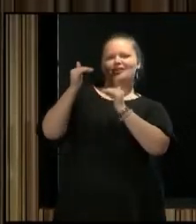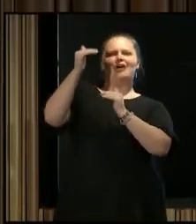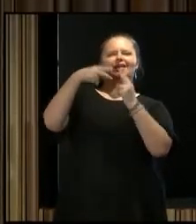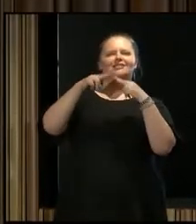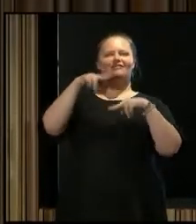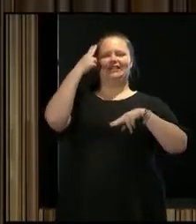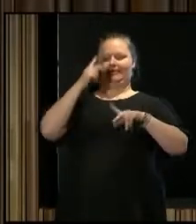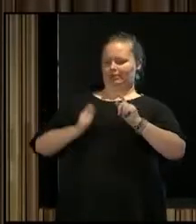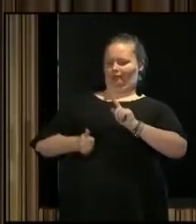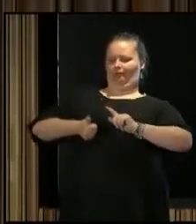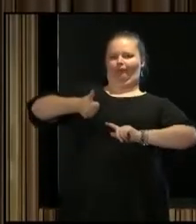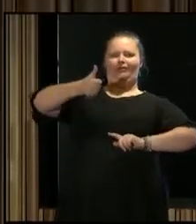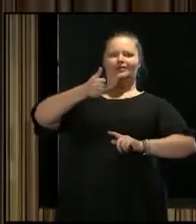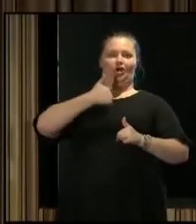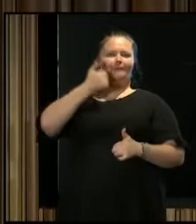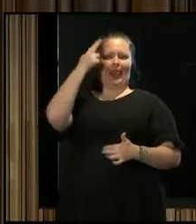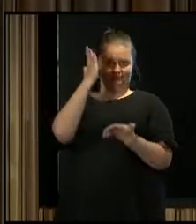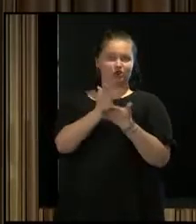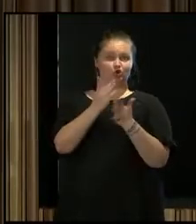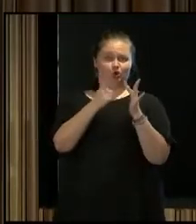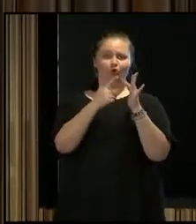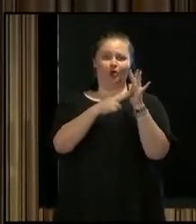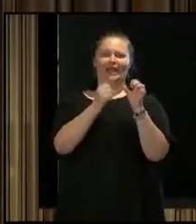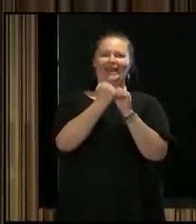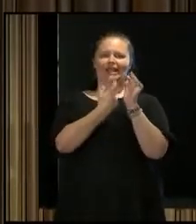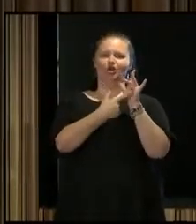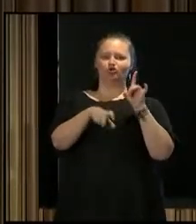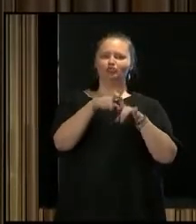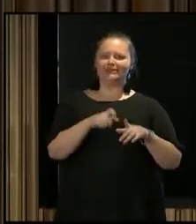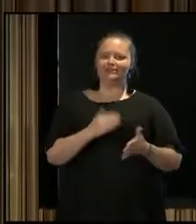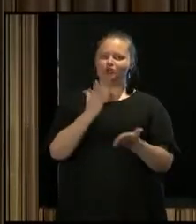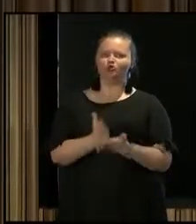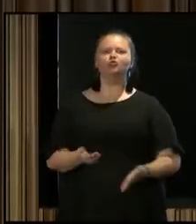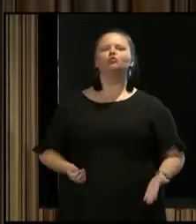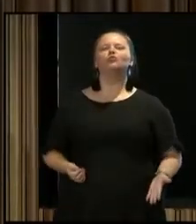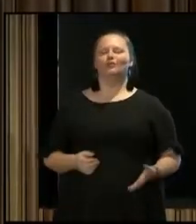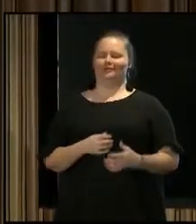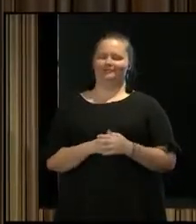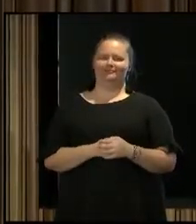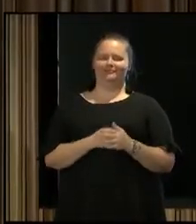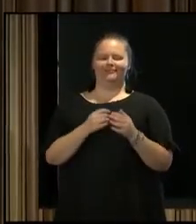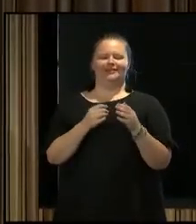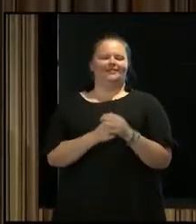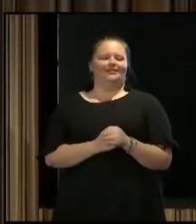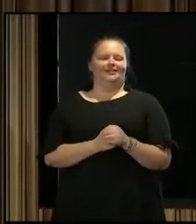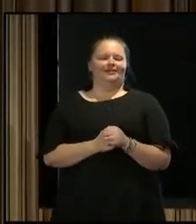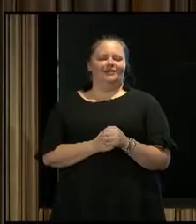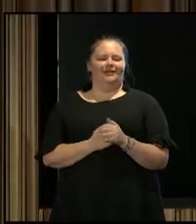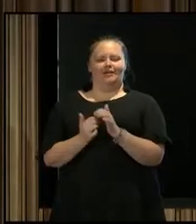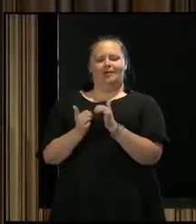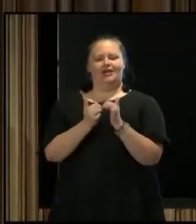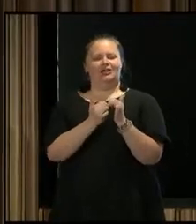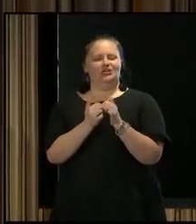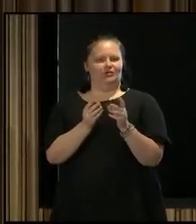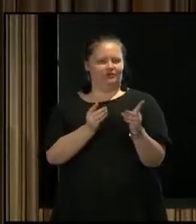Ingrid. I am Ingrid. All right, sorry, go on. Yeah. My name's Ingrid Larkin, and I'm the Associate Director of